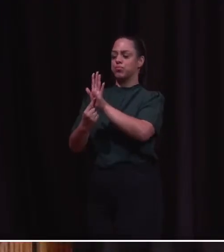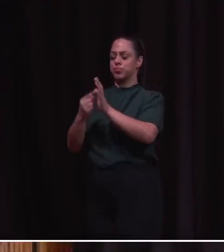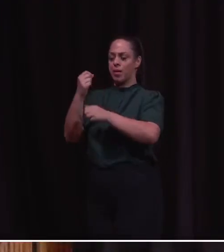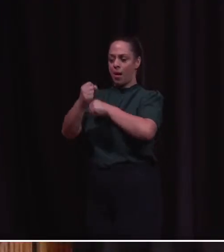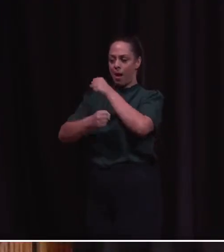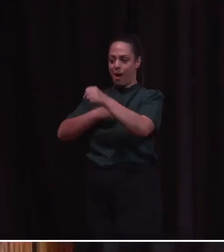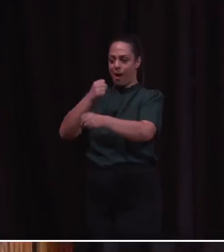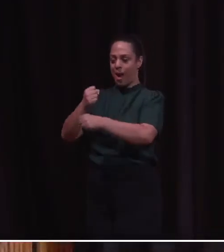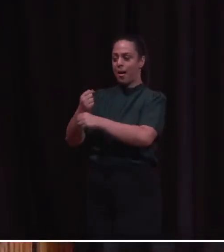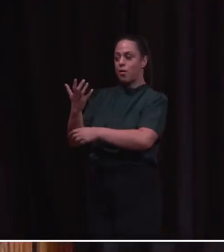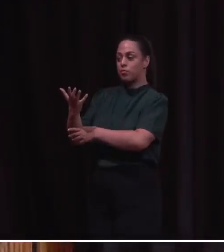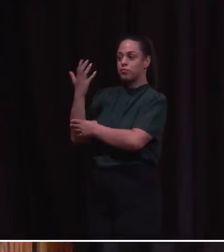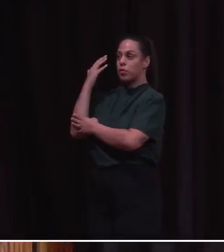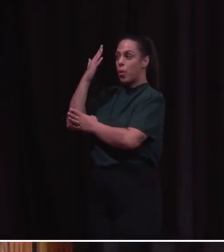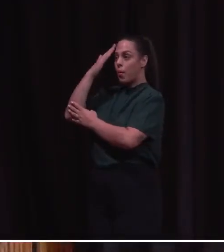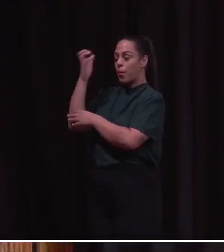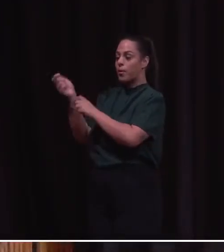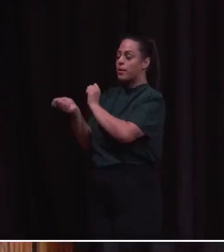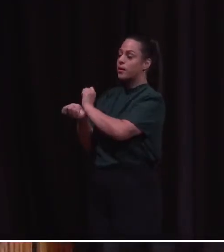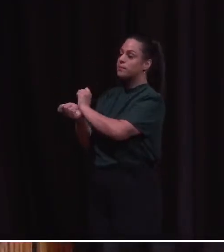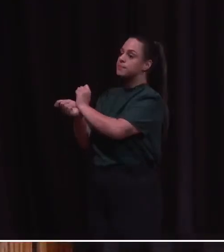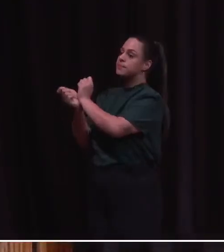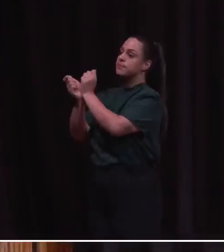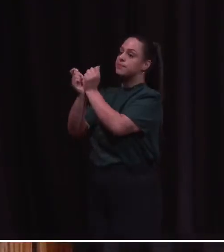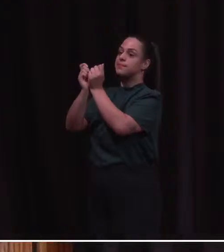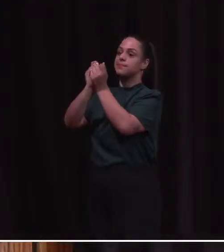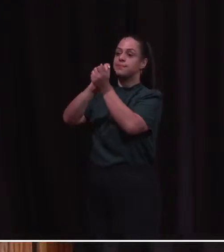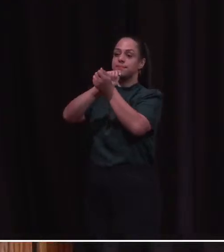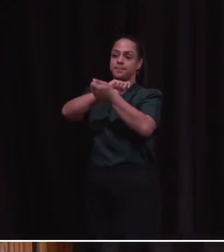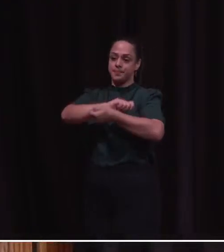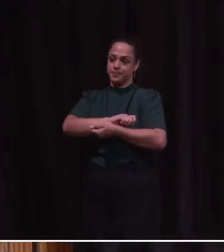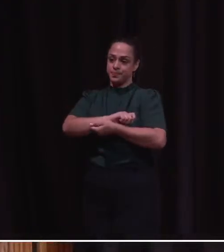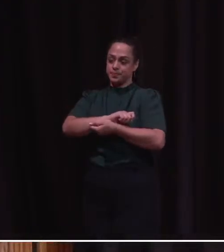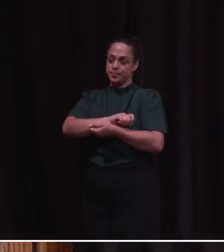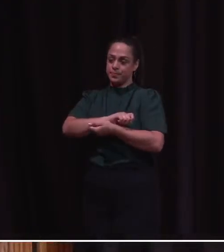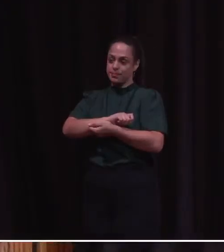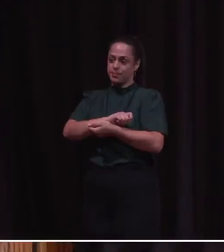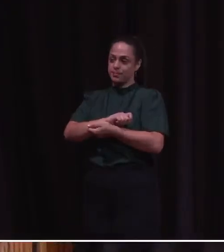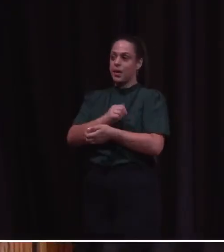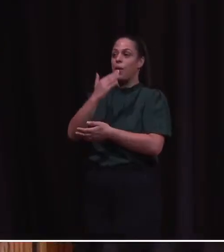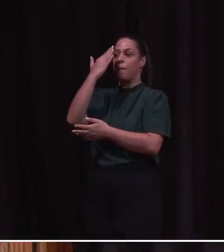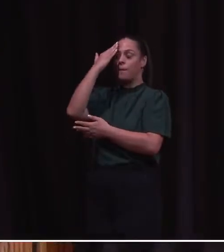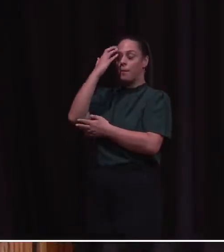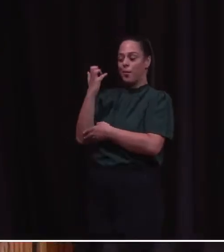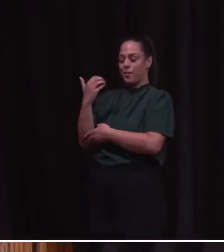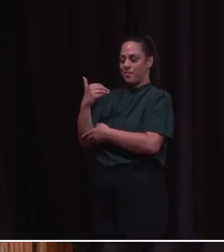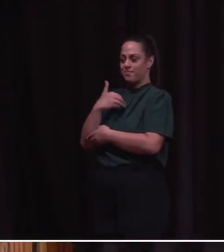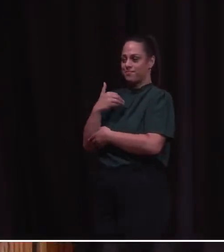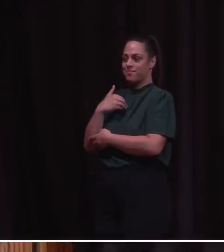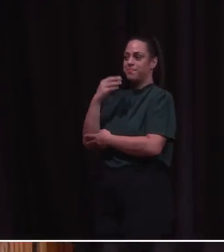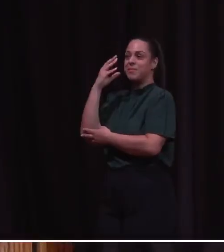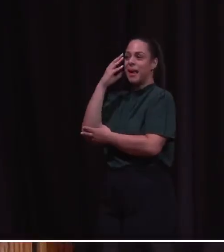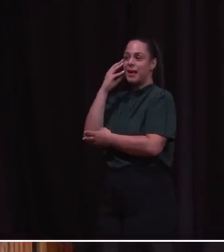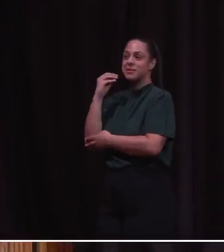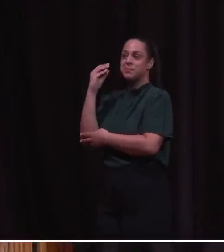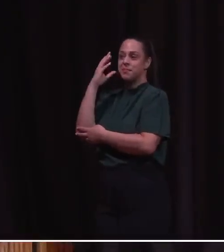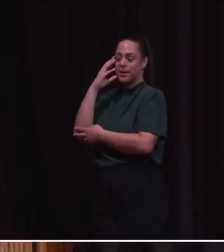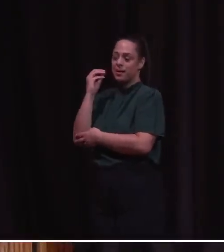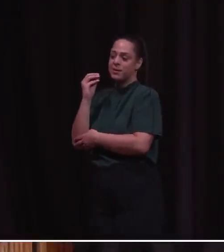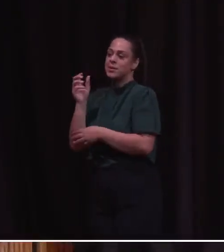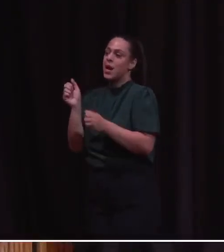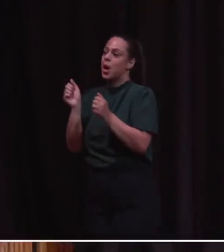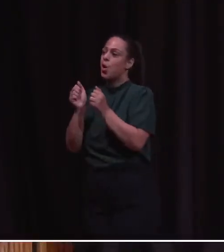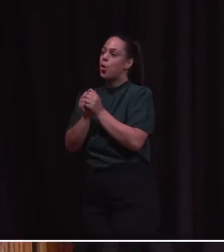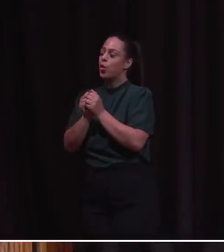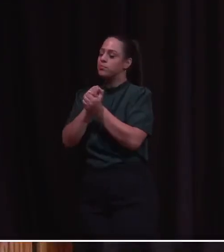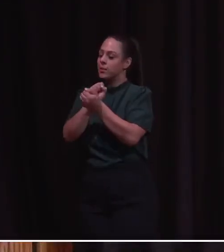transformed by the experiences of African enslavement, the conquest of the Americas, and the racial gender system